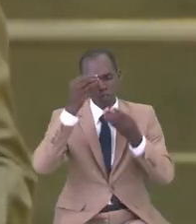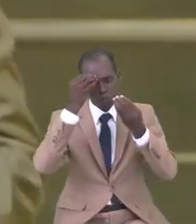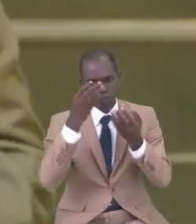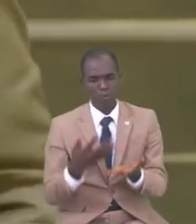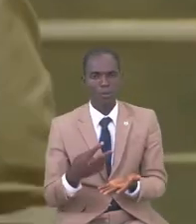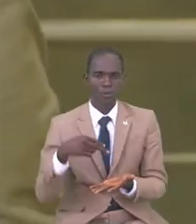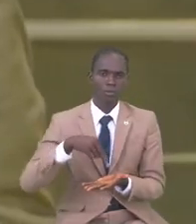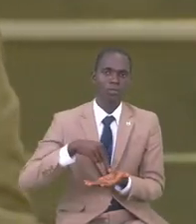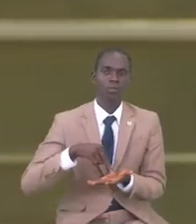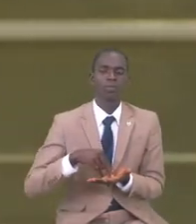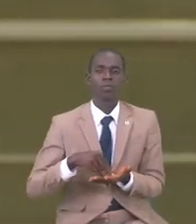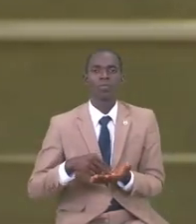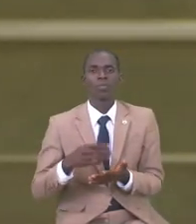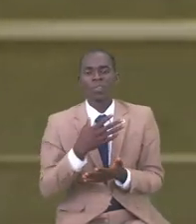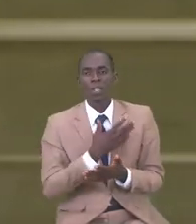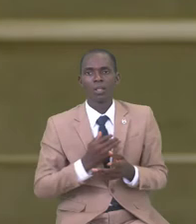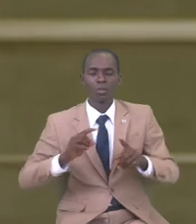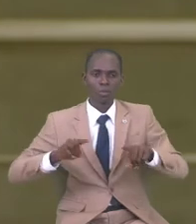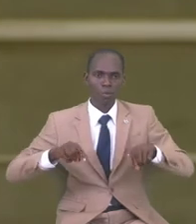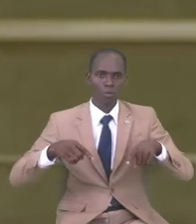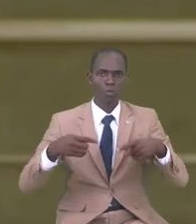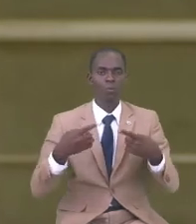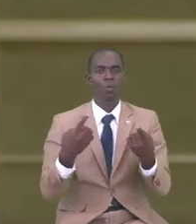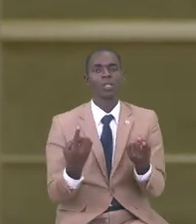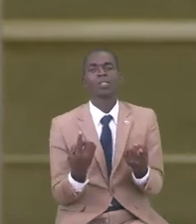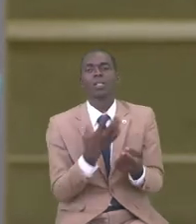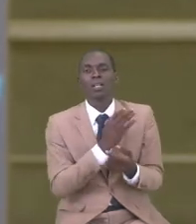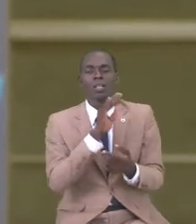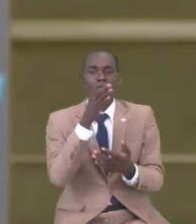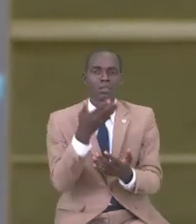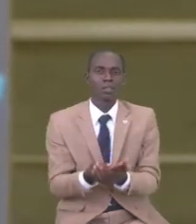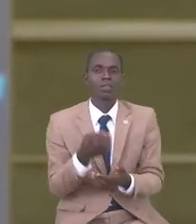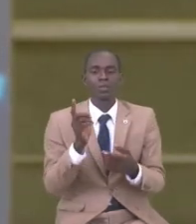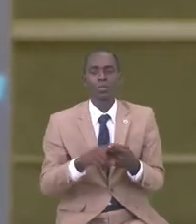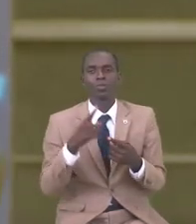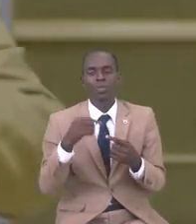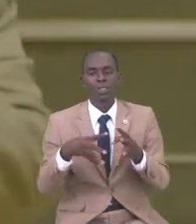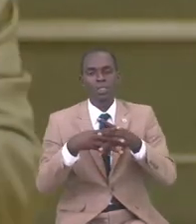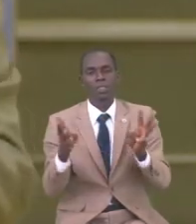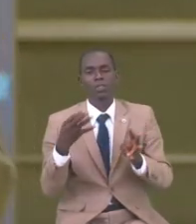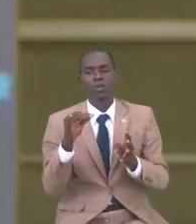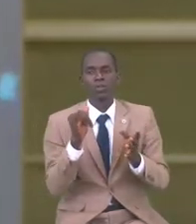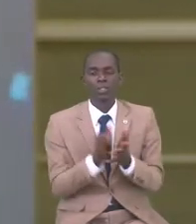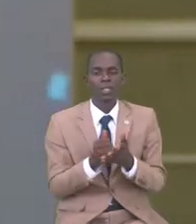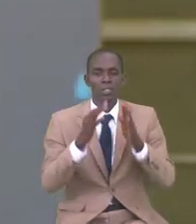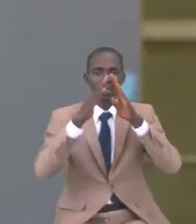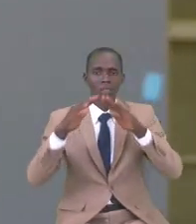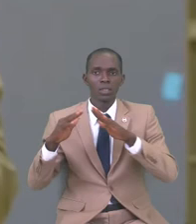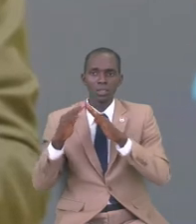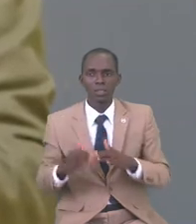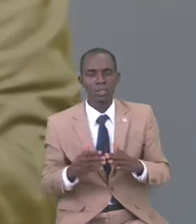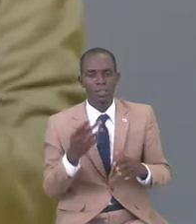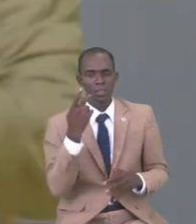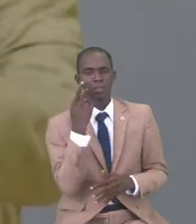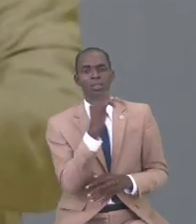Zarephath. And he went and came to the gate of the city. Behold, the widow